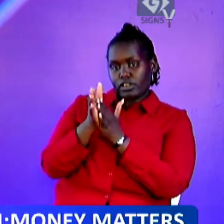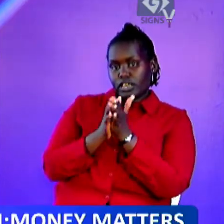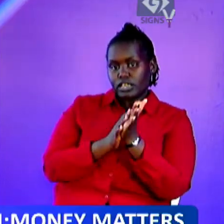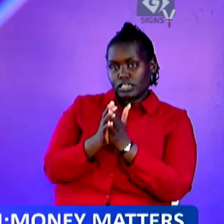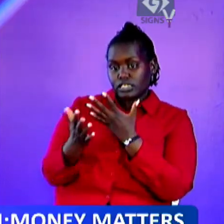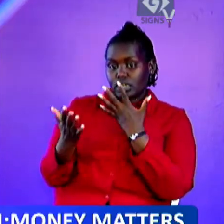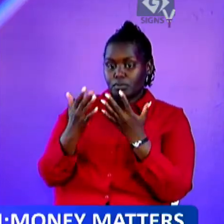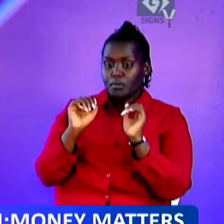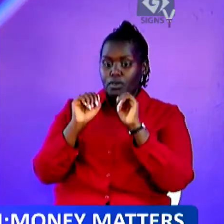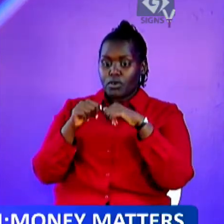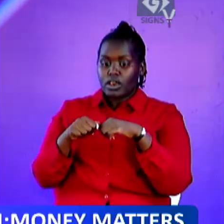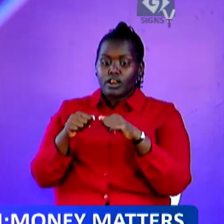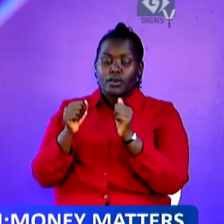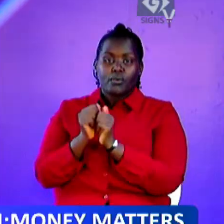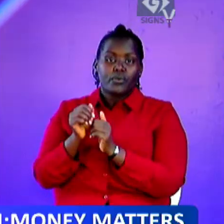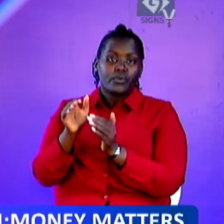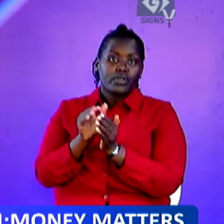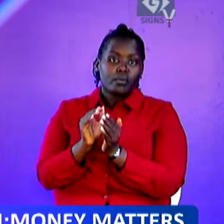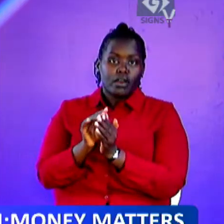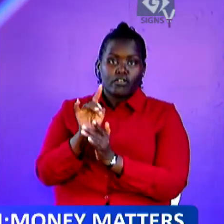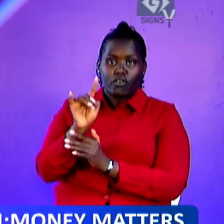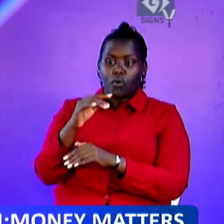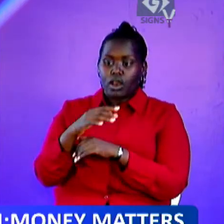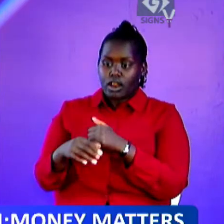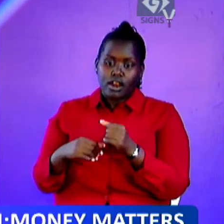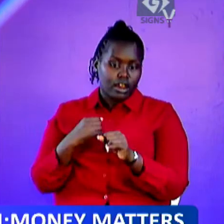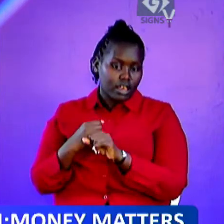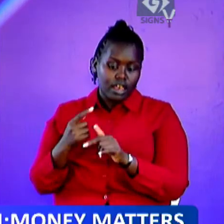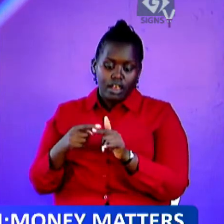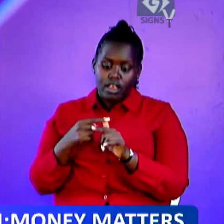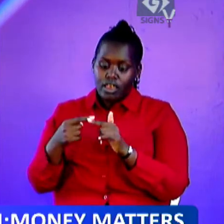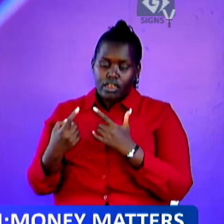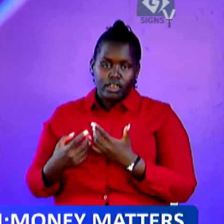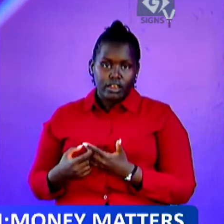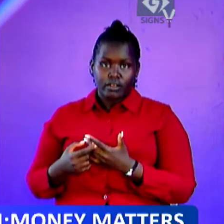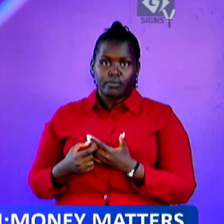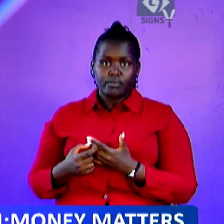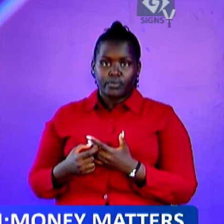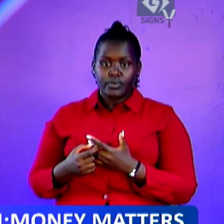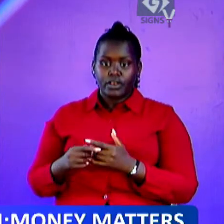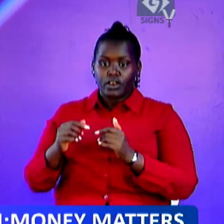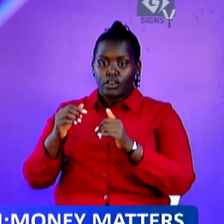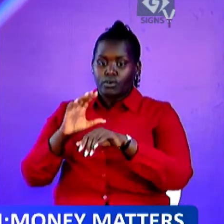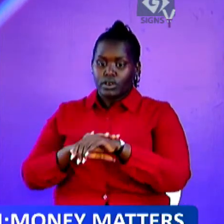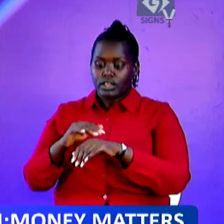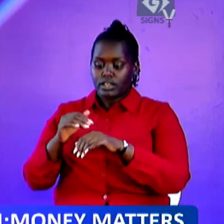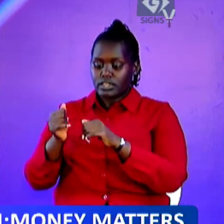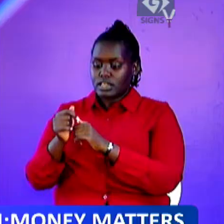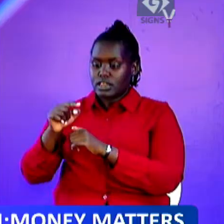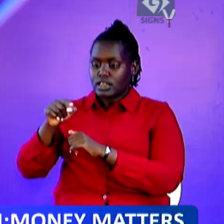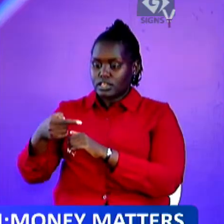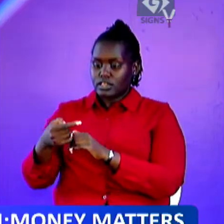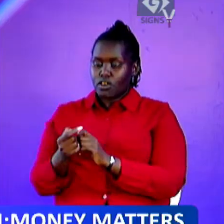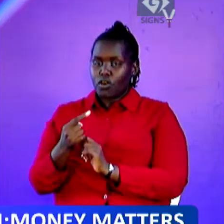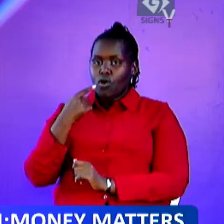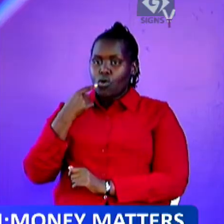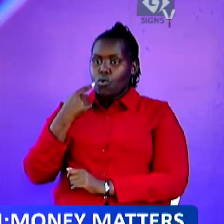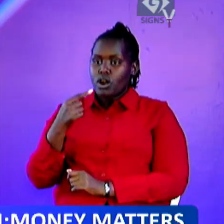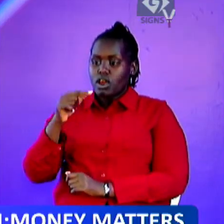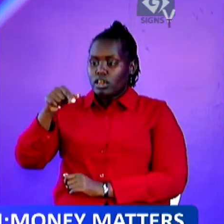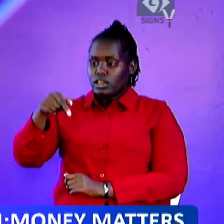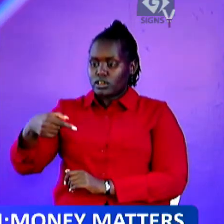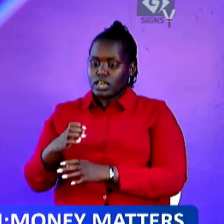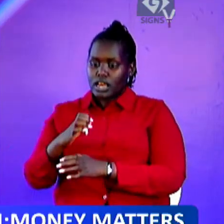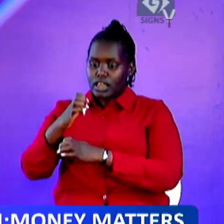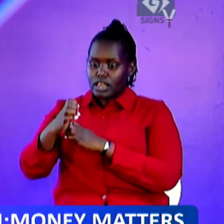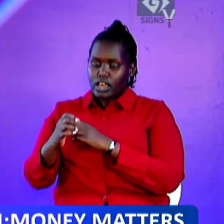you agree with the bank that it's going to be for a period of 1 year. So you will lend them the 10K or the 100,000. At the end of